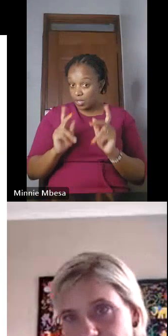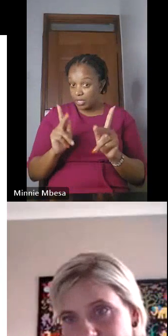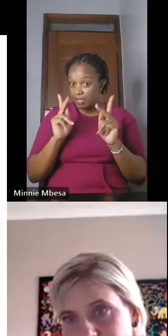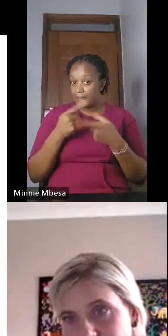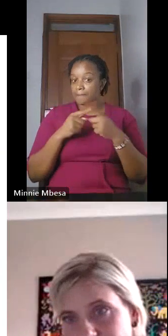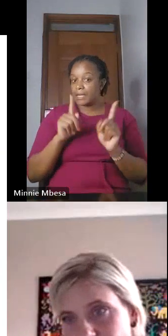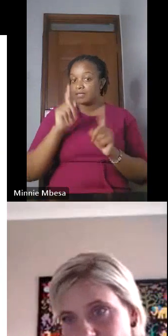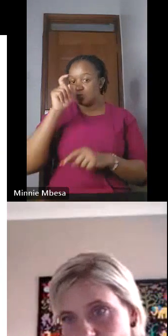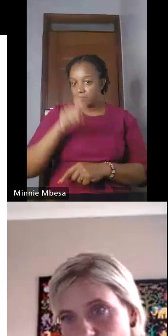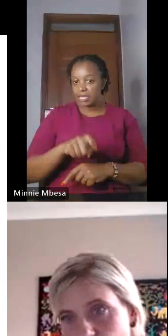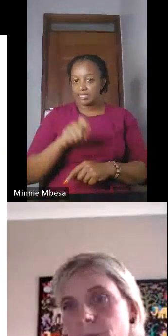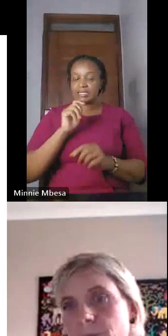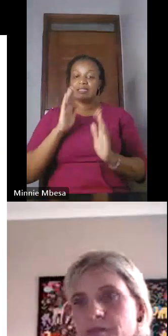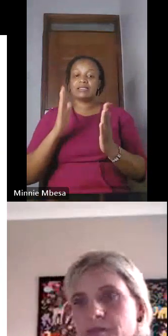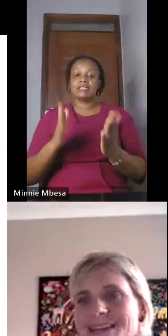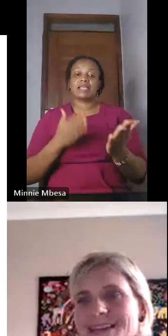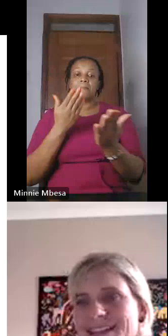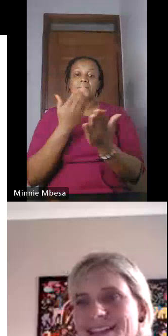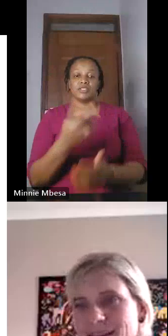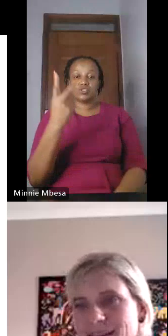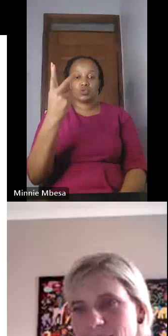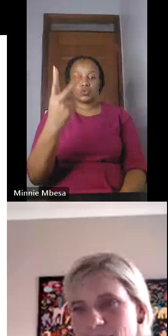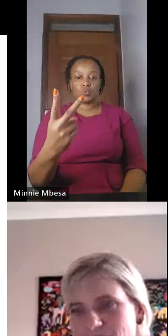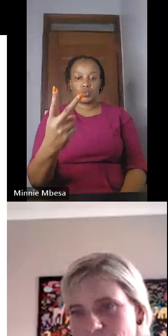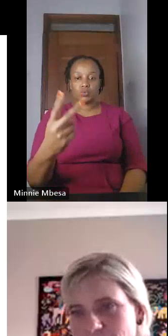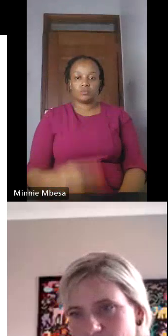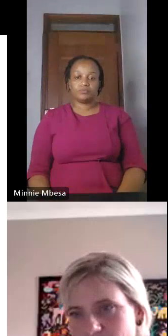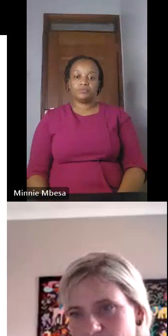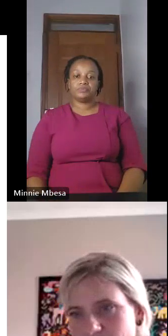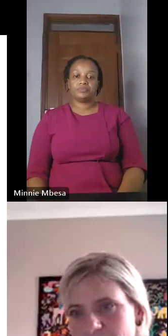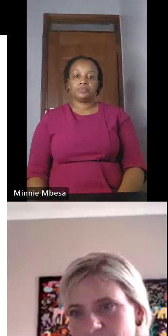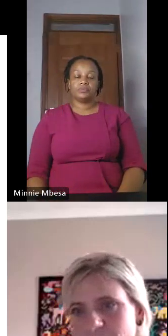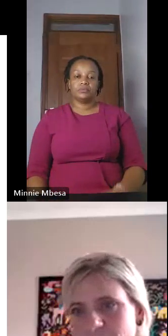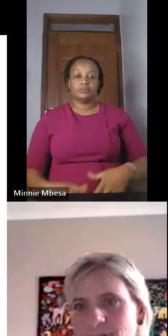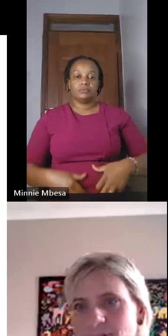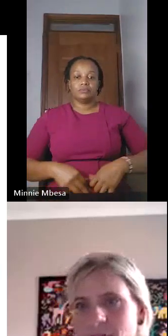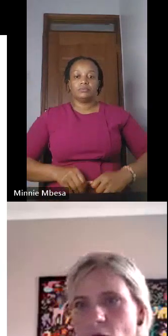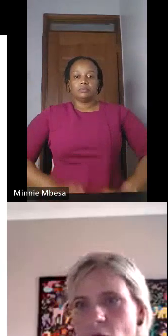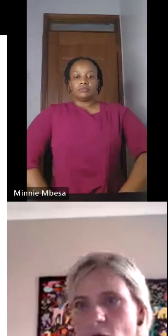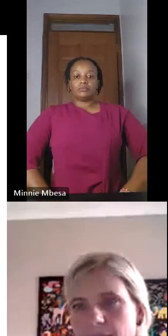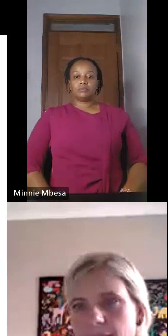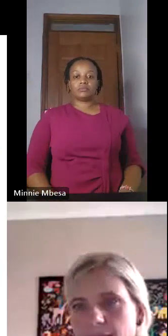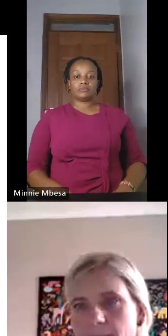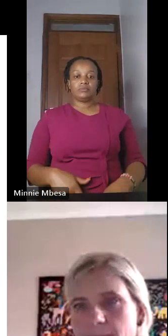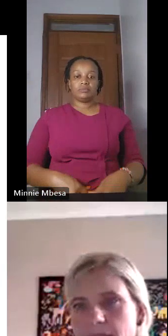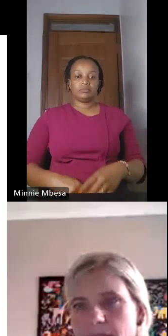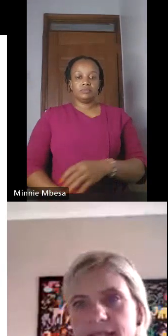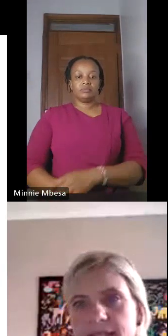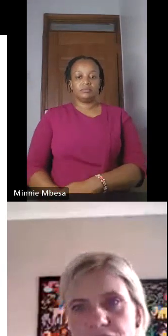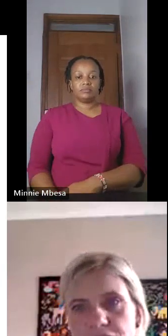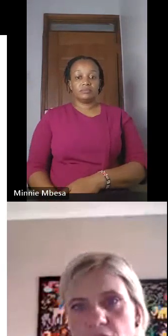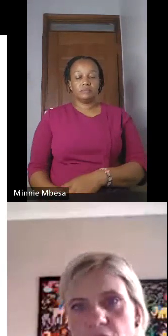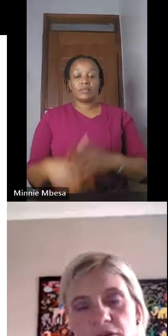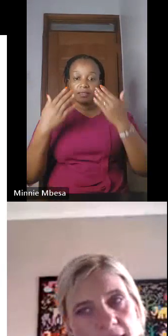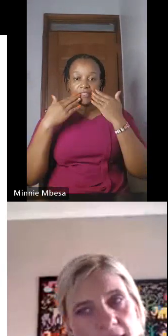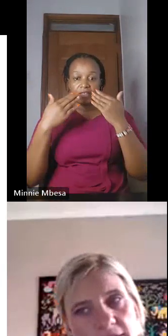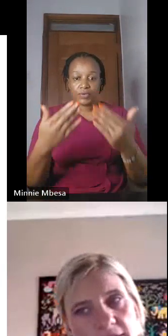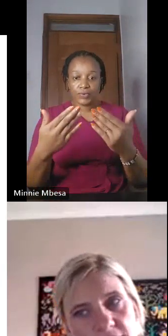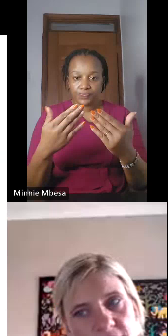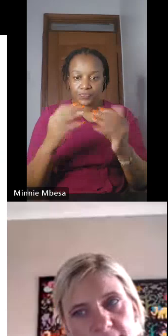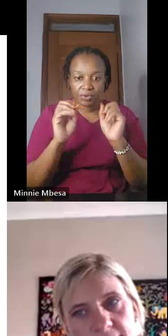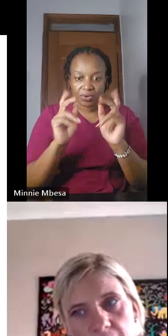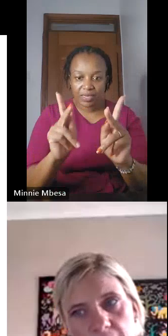to. All right, all right. Perfect. Thanks, Benji. Thank you very Thank you very much. much. Okay. Castro, are